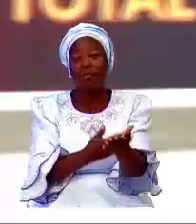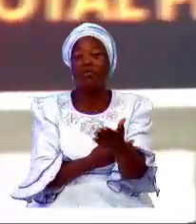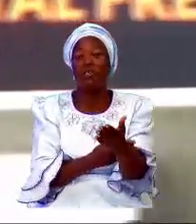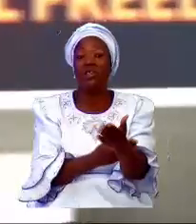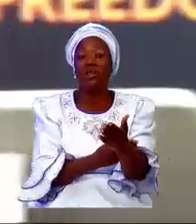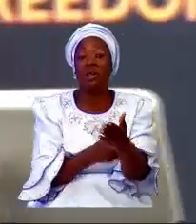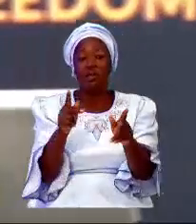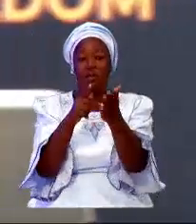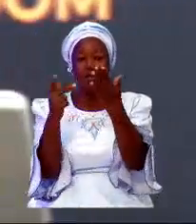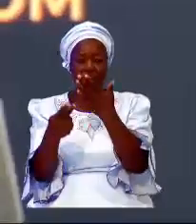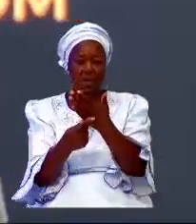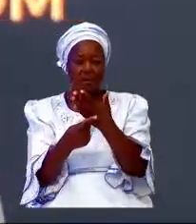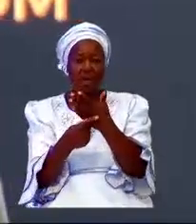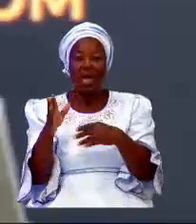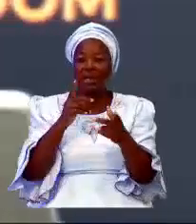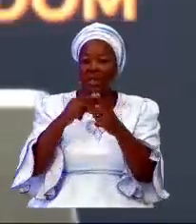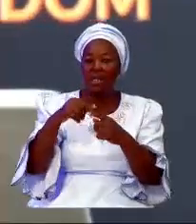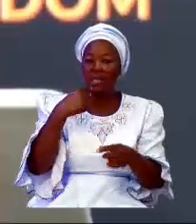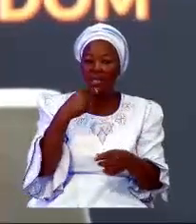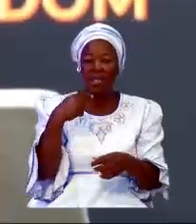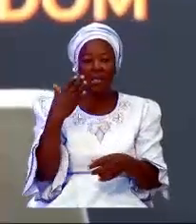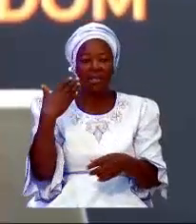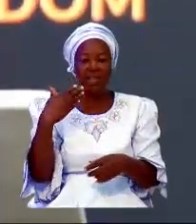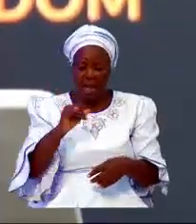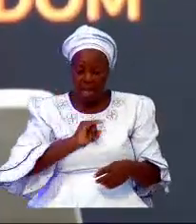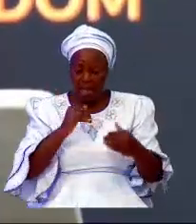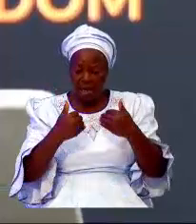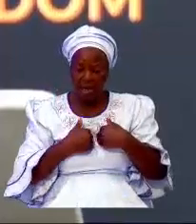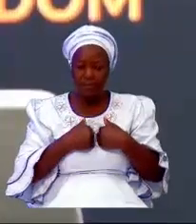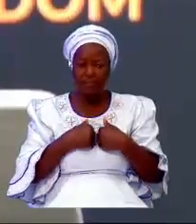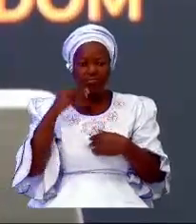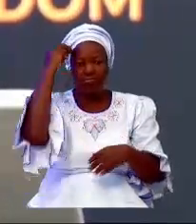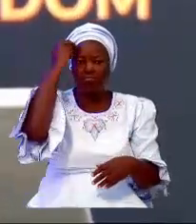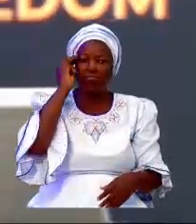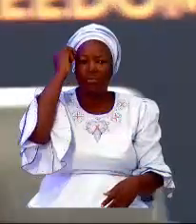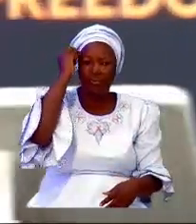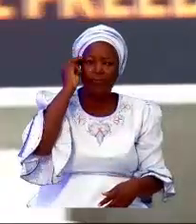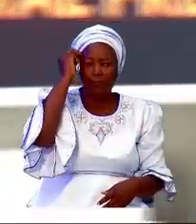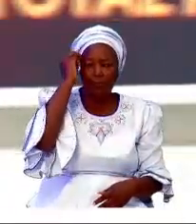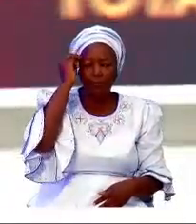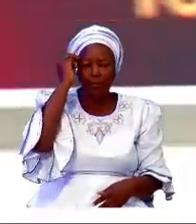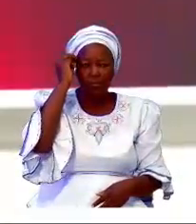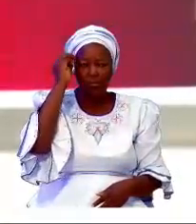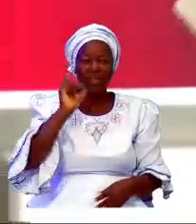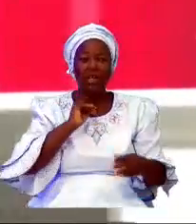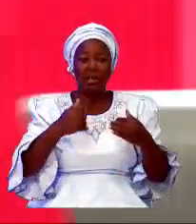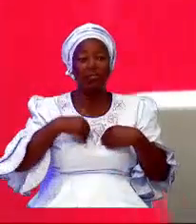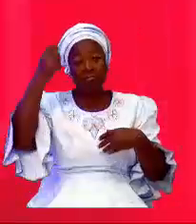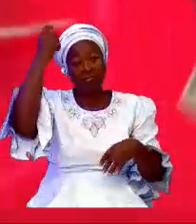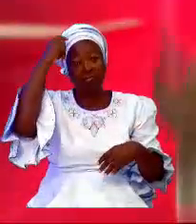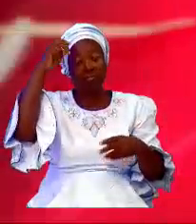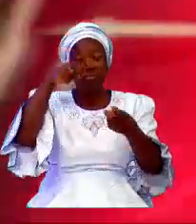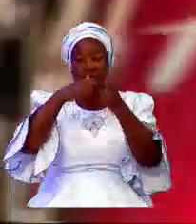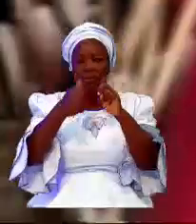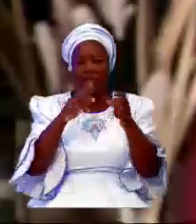the morning, after the morning session. And he said, I have